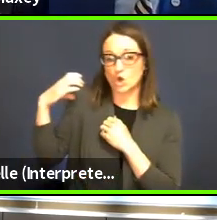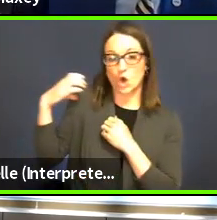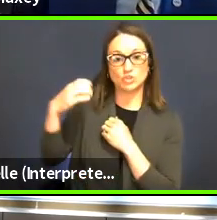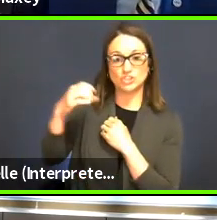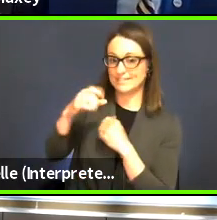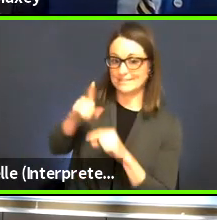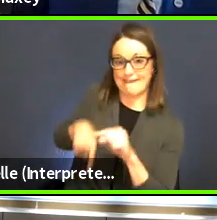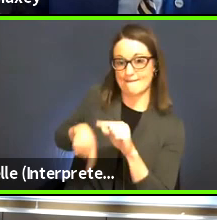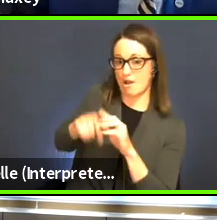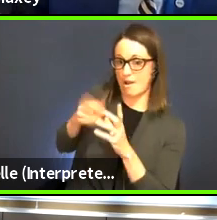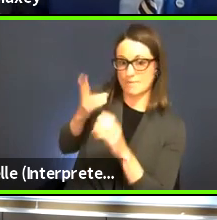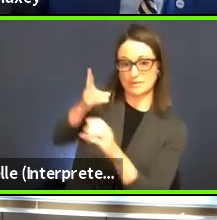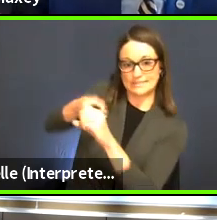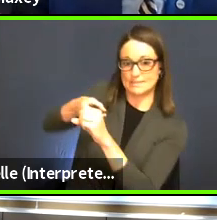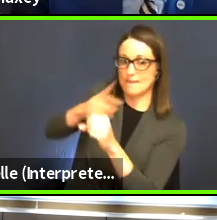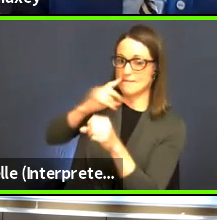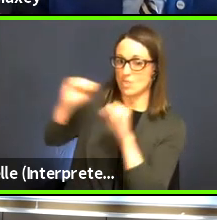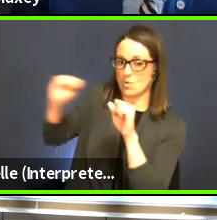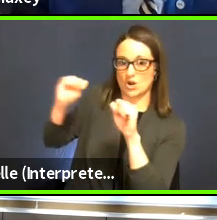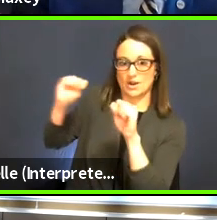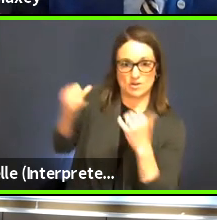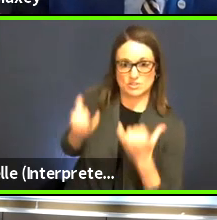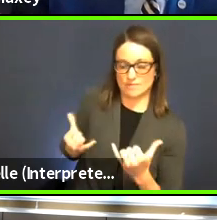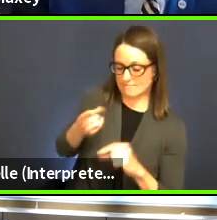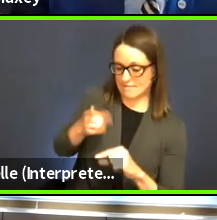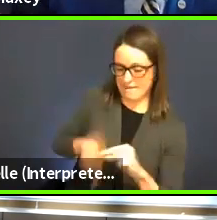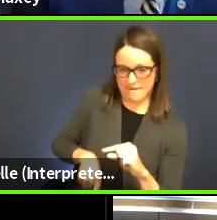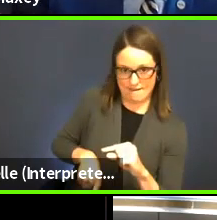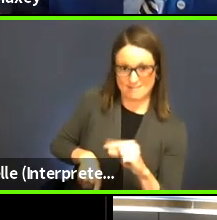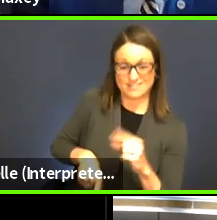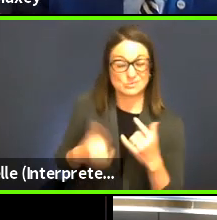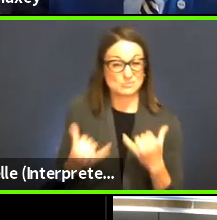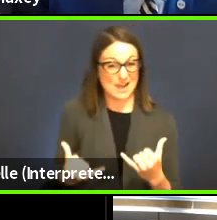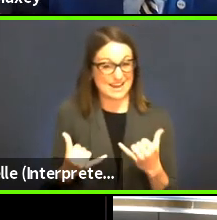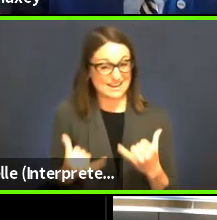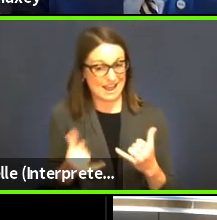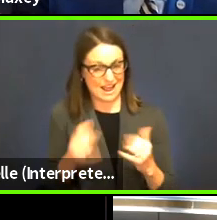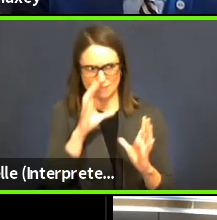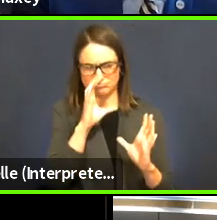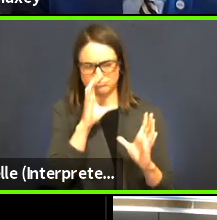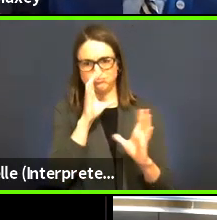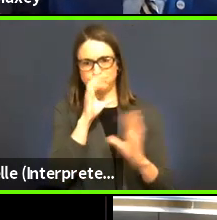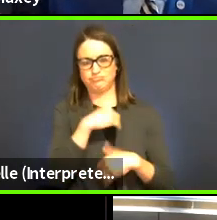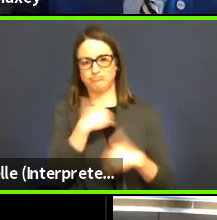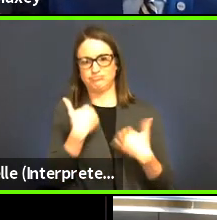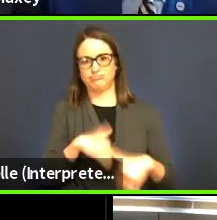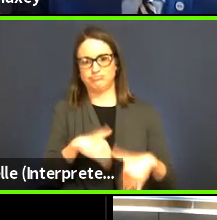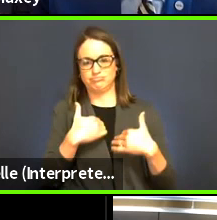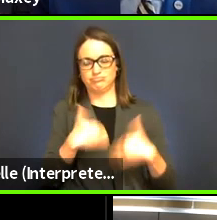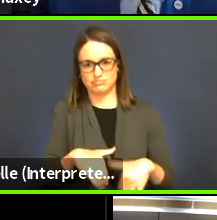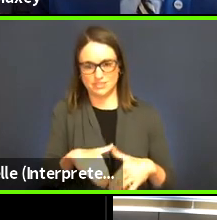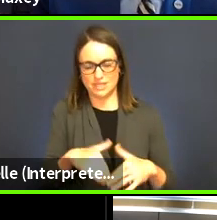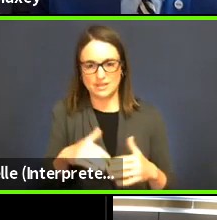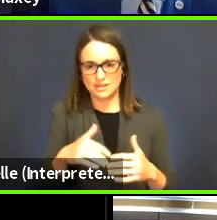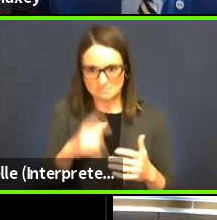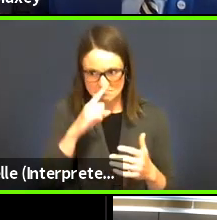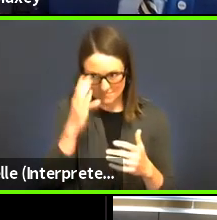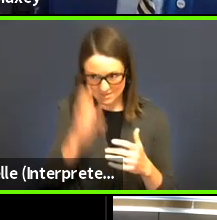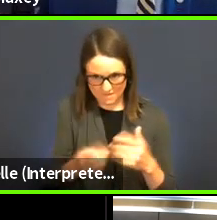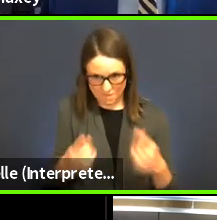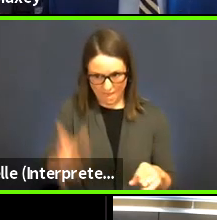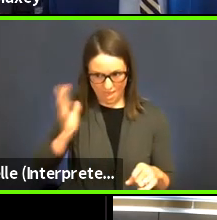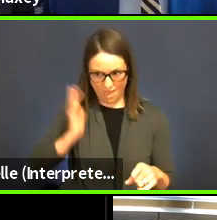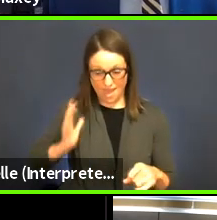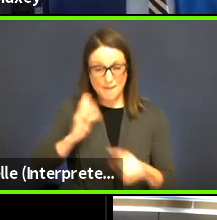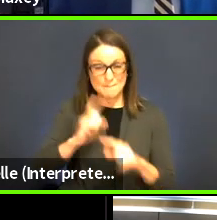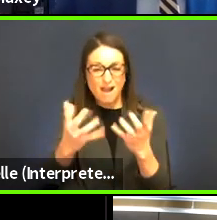now. We are certainly in uncharted territory, but I'm proud of the work we're doing to get ready, and again, want to